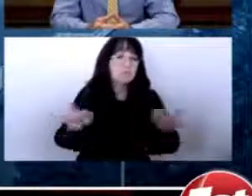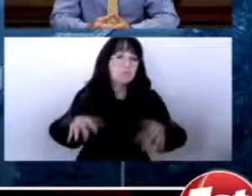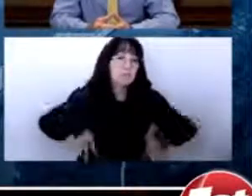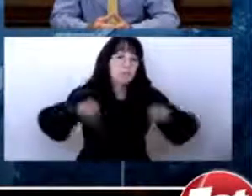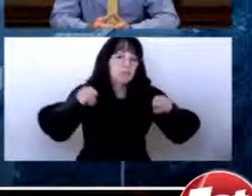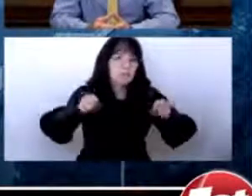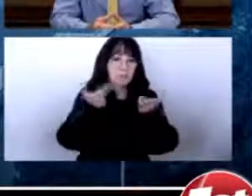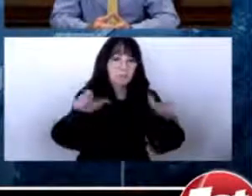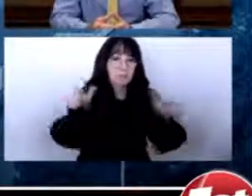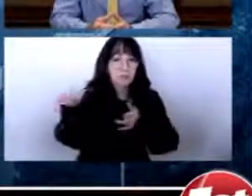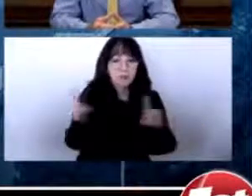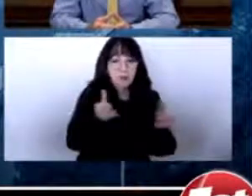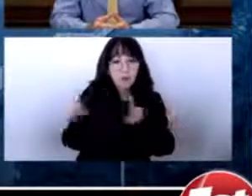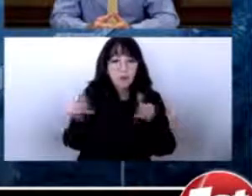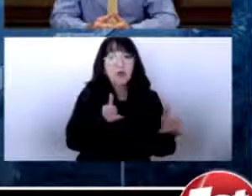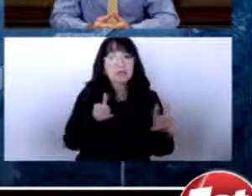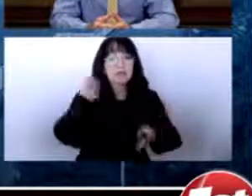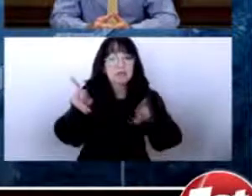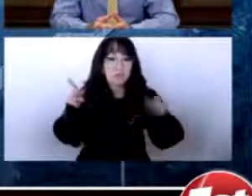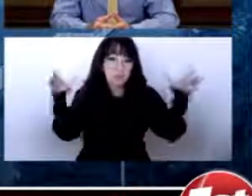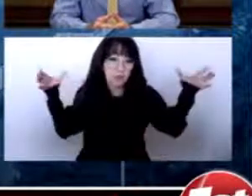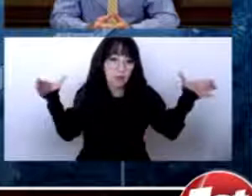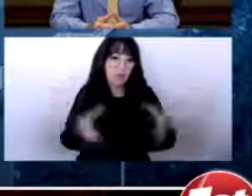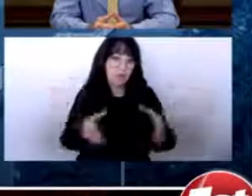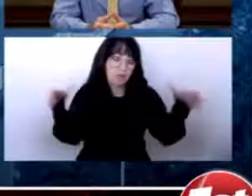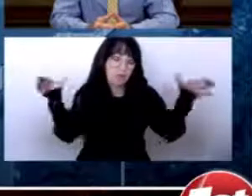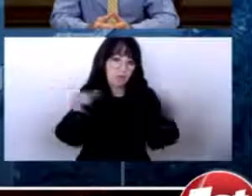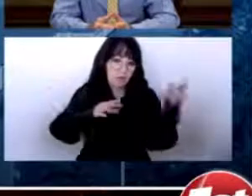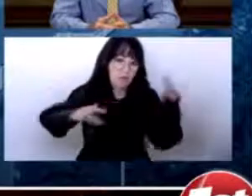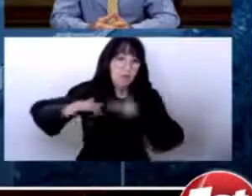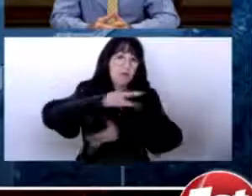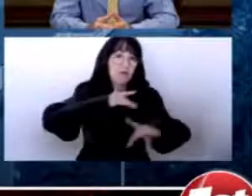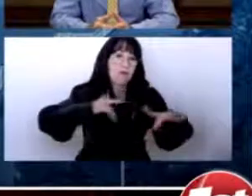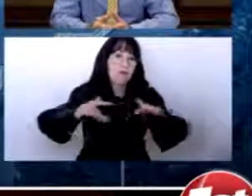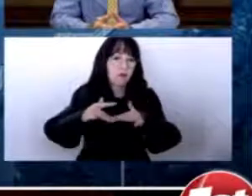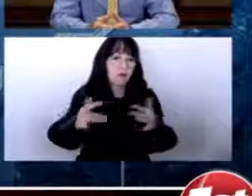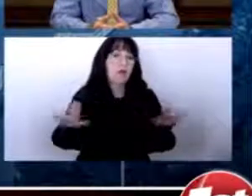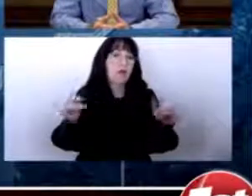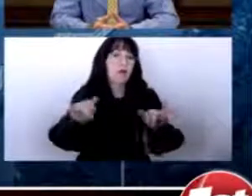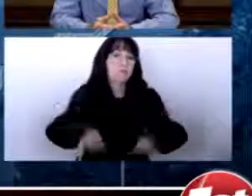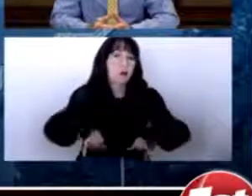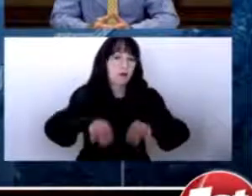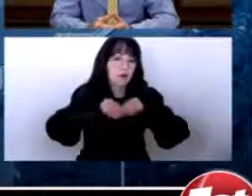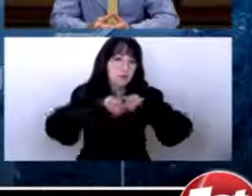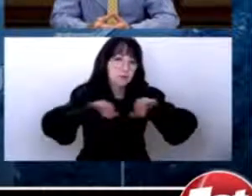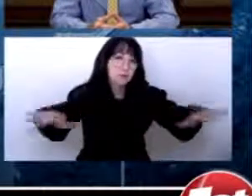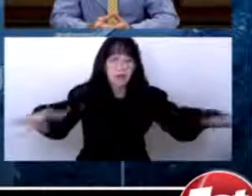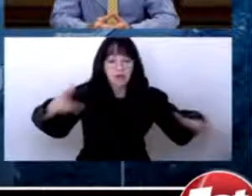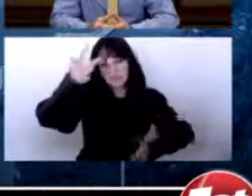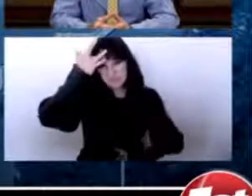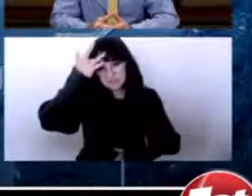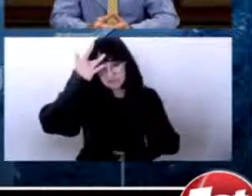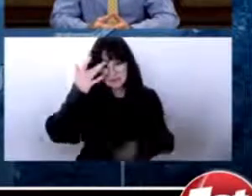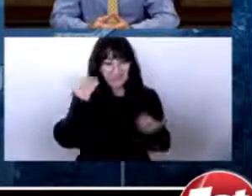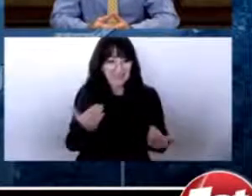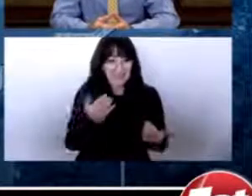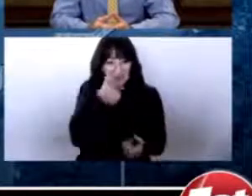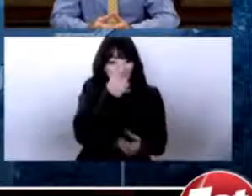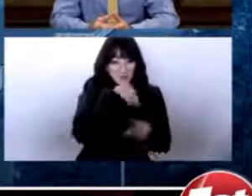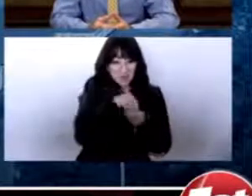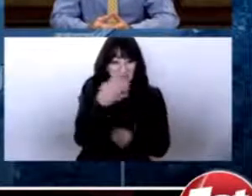we've seen in the last 2 years, and 1 in 4 of the tests are positive. So there's a tremendous amount of